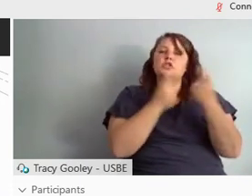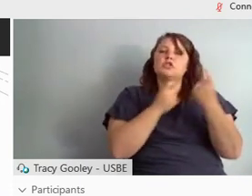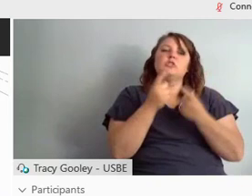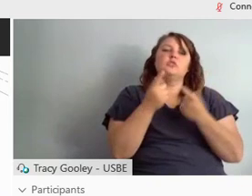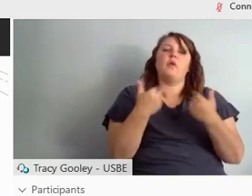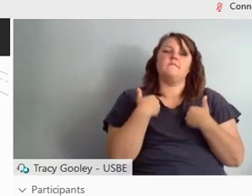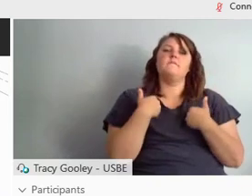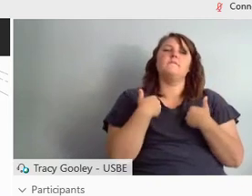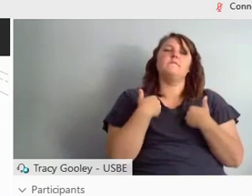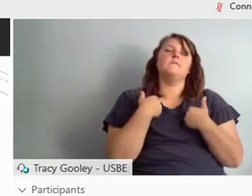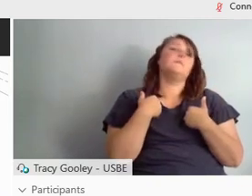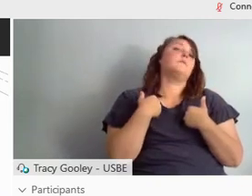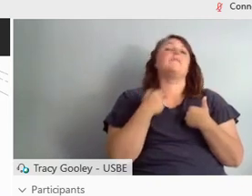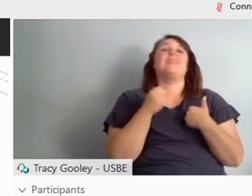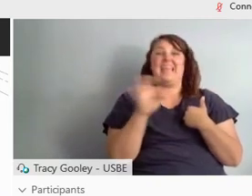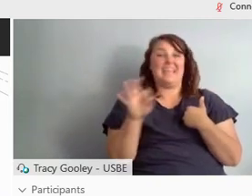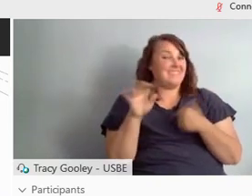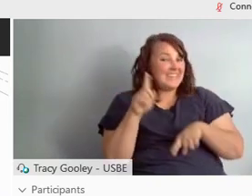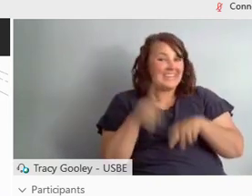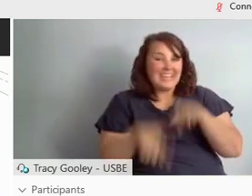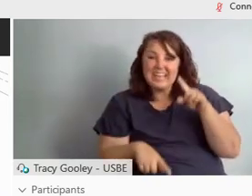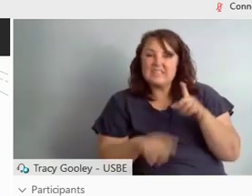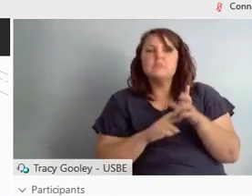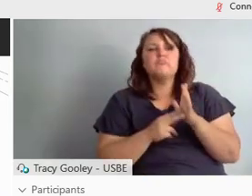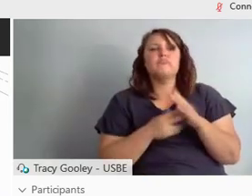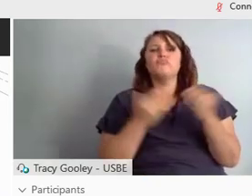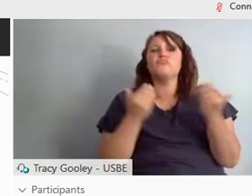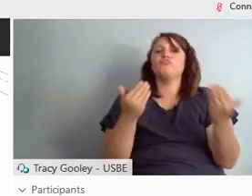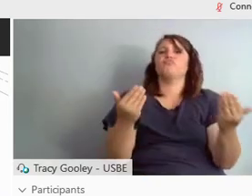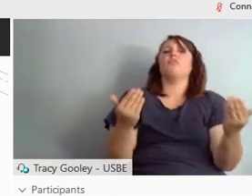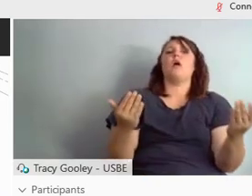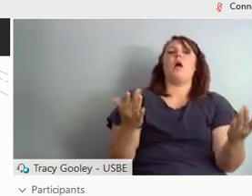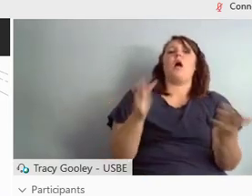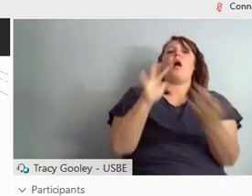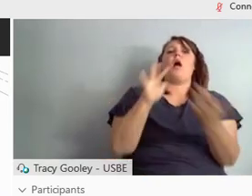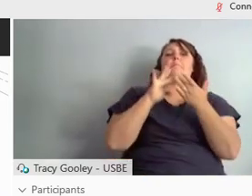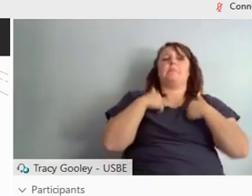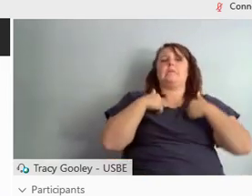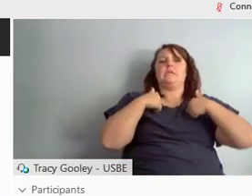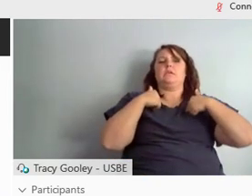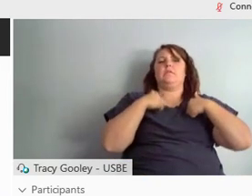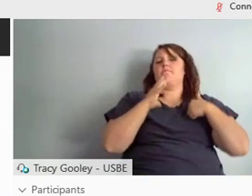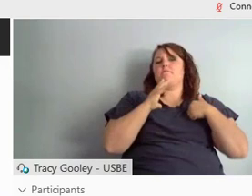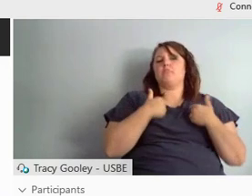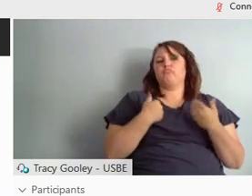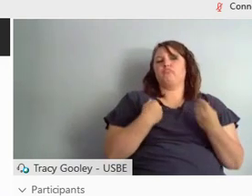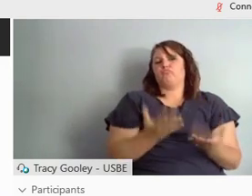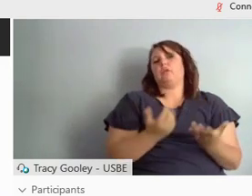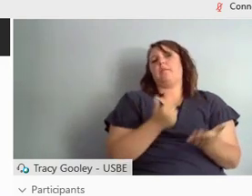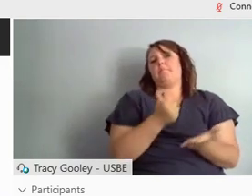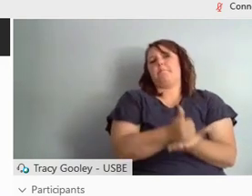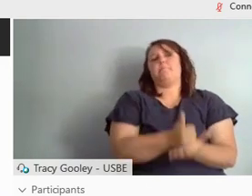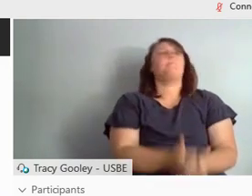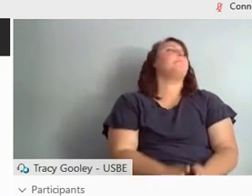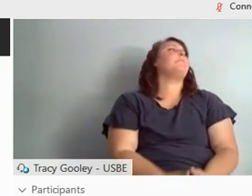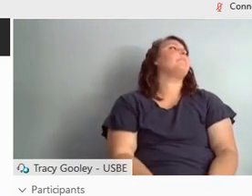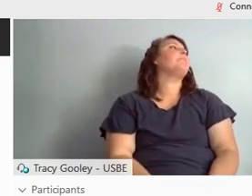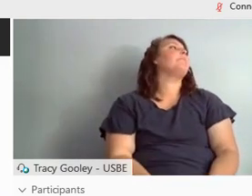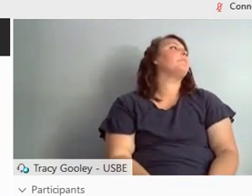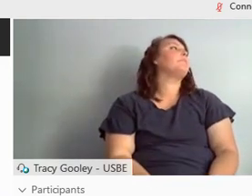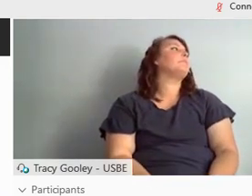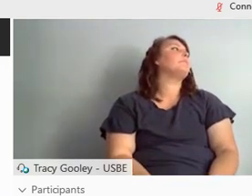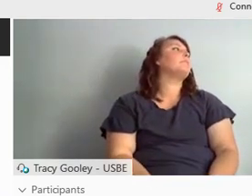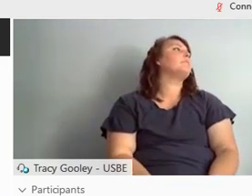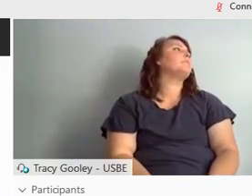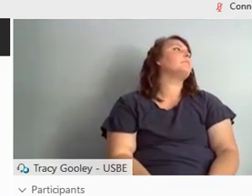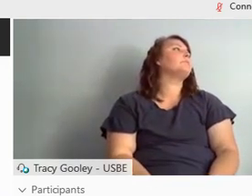question that you have. Now, if they're not able to, they're more than welcome to reach out to me, and I will be happy to provide assistance.